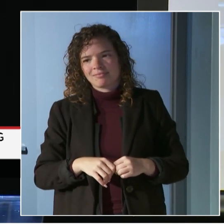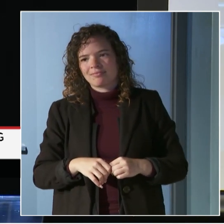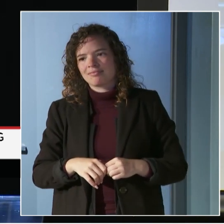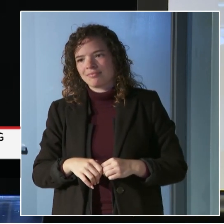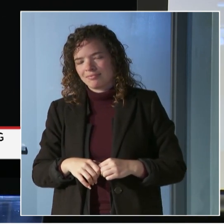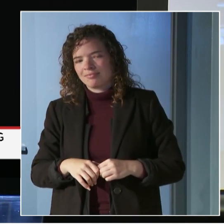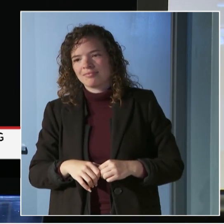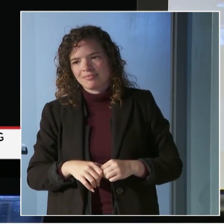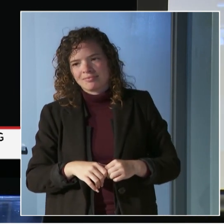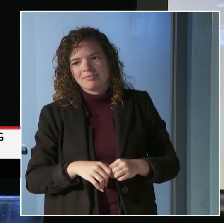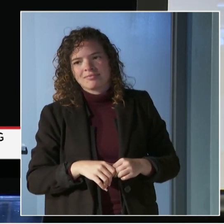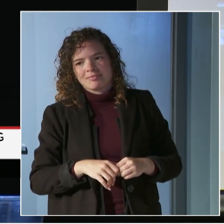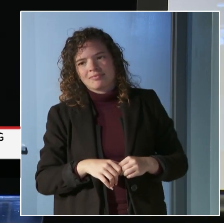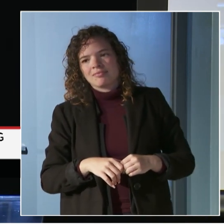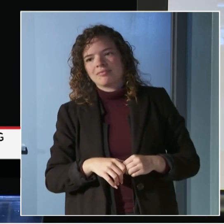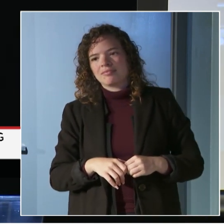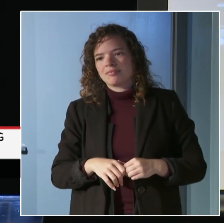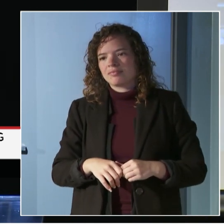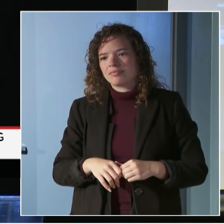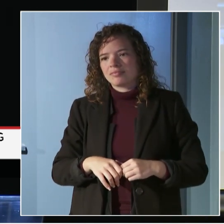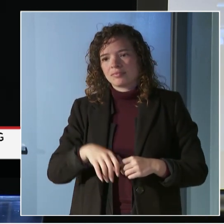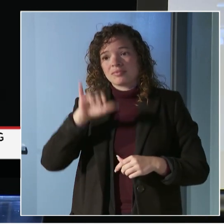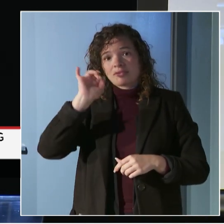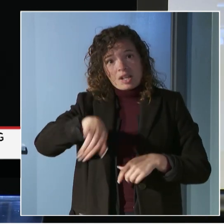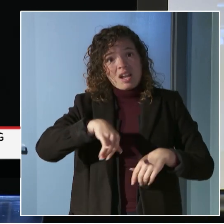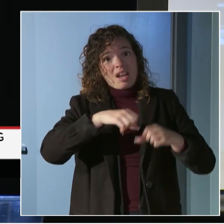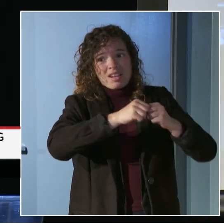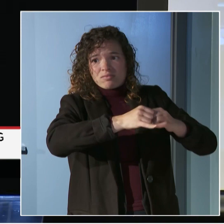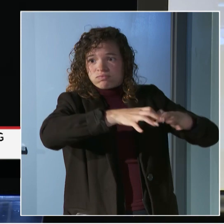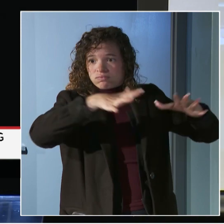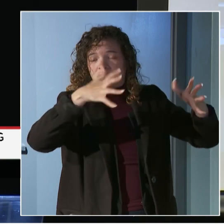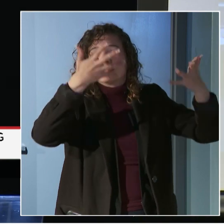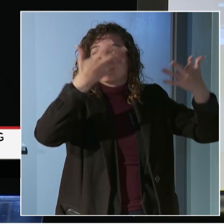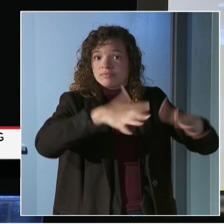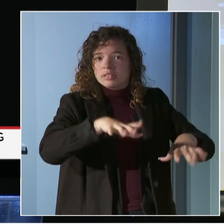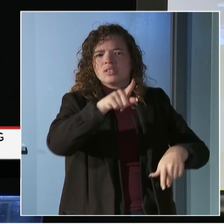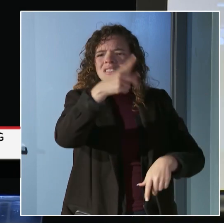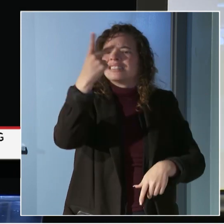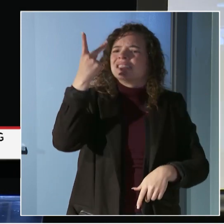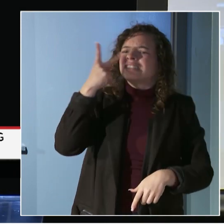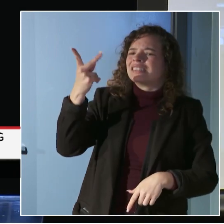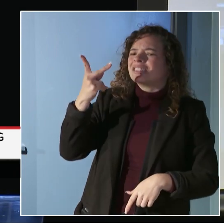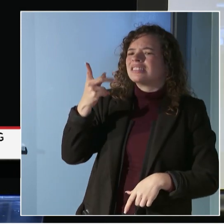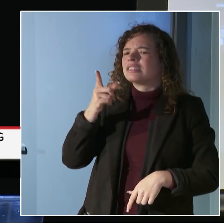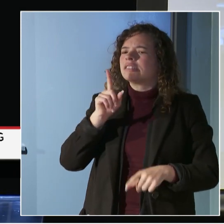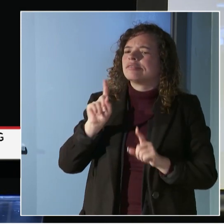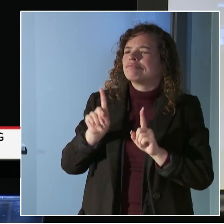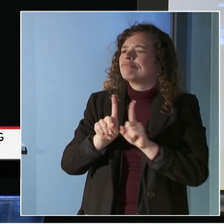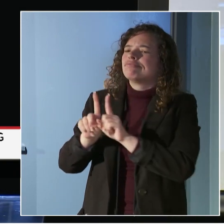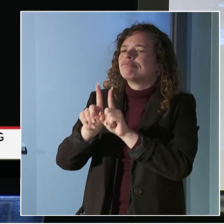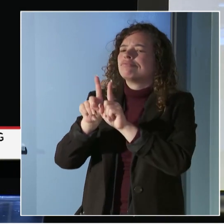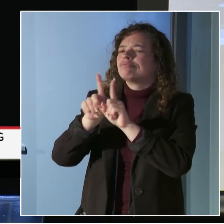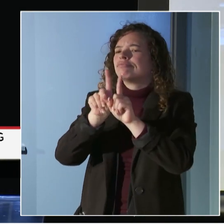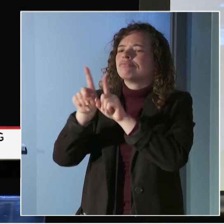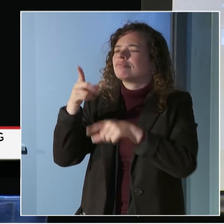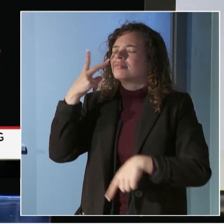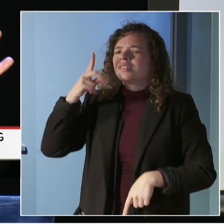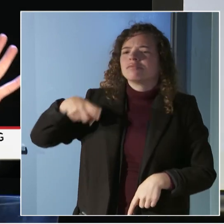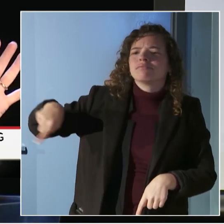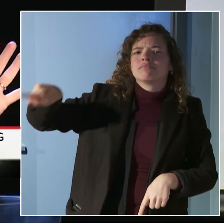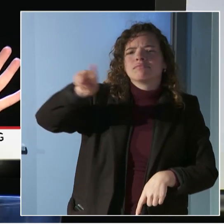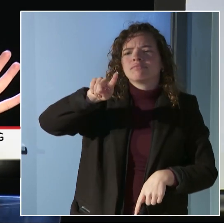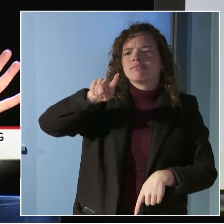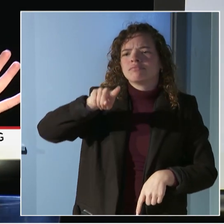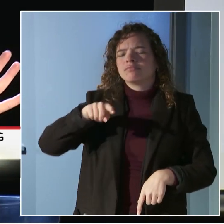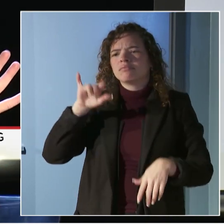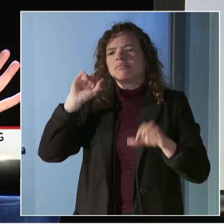On a visit after that expansion, Ralph and I were walking through the hallways of Sitar, filled with young people and